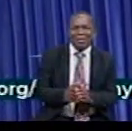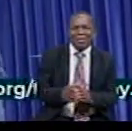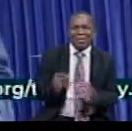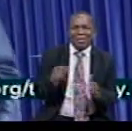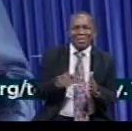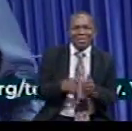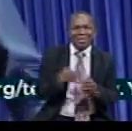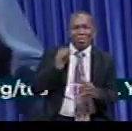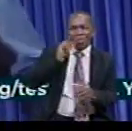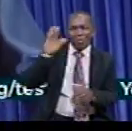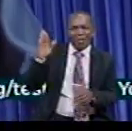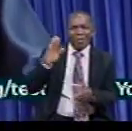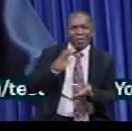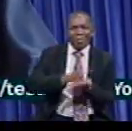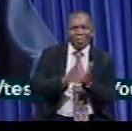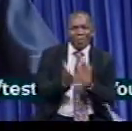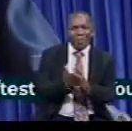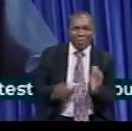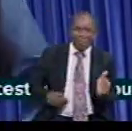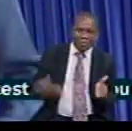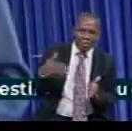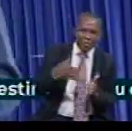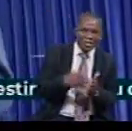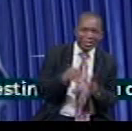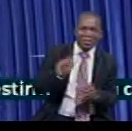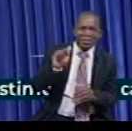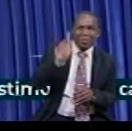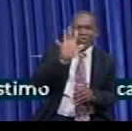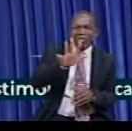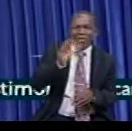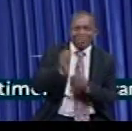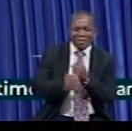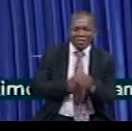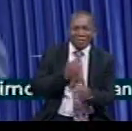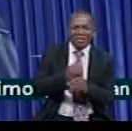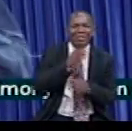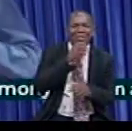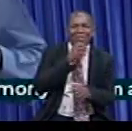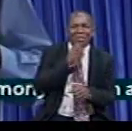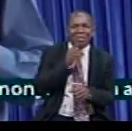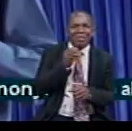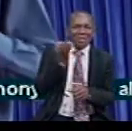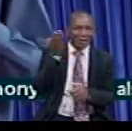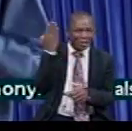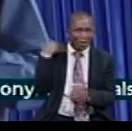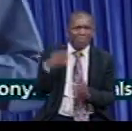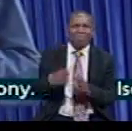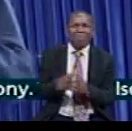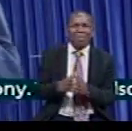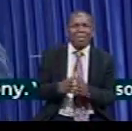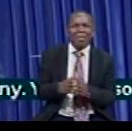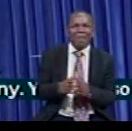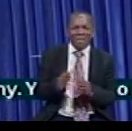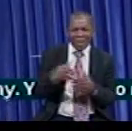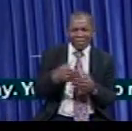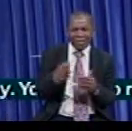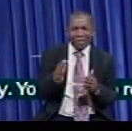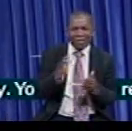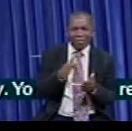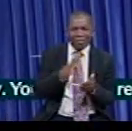ago, and the very moment she got converted she had three serious